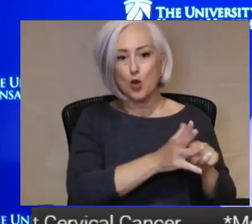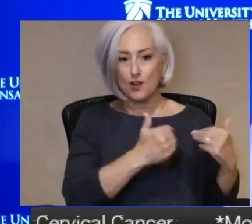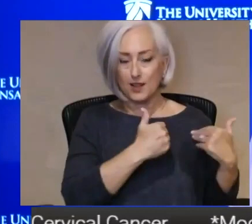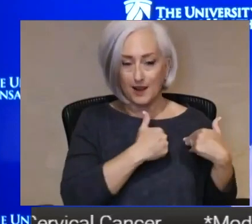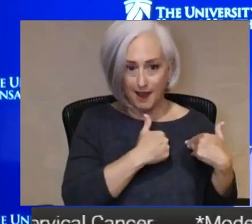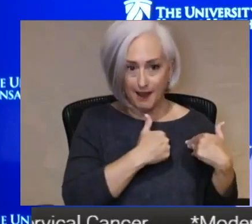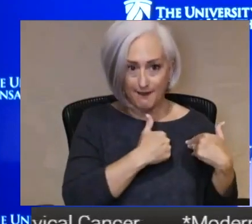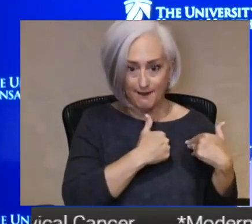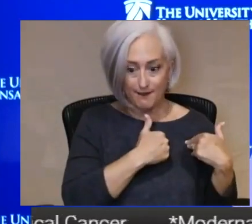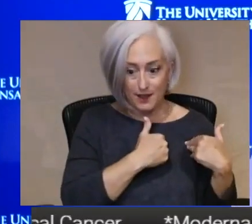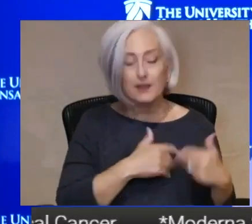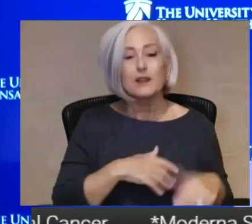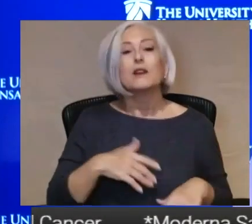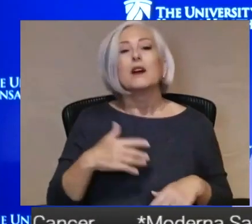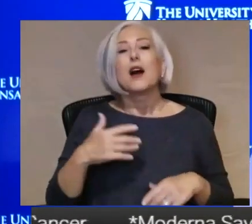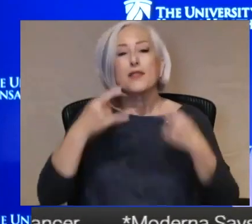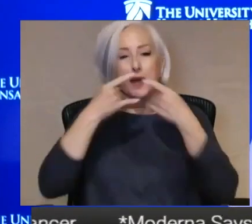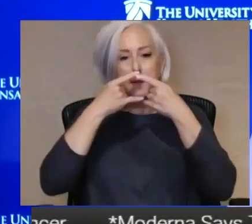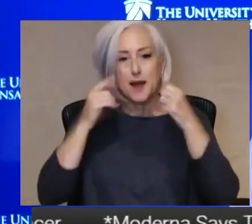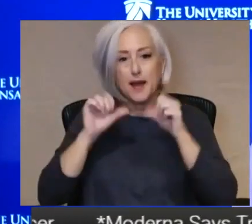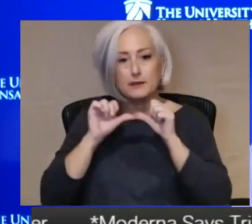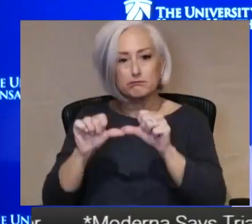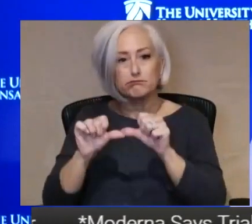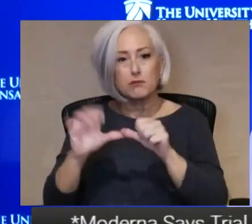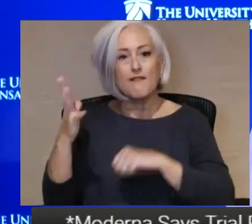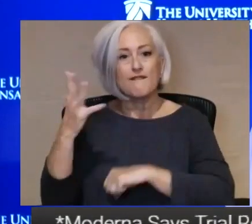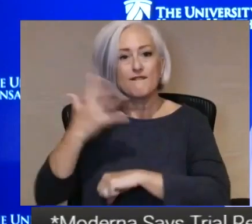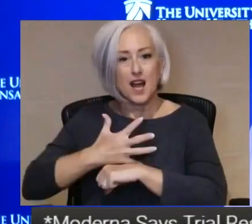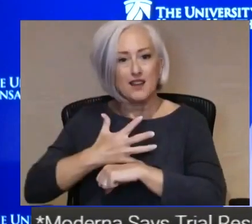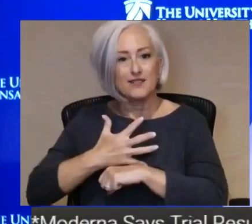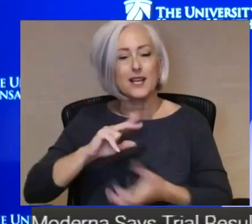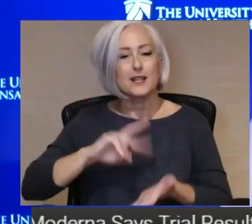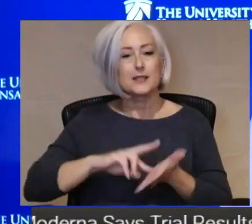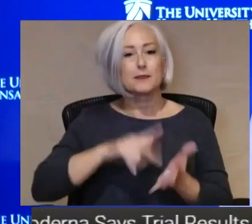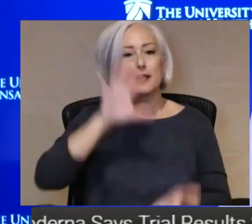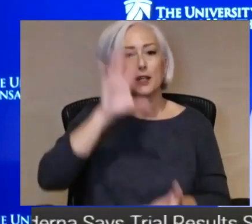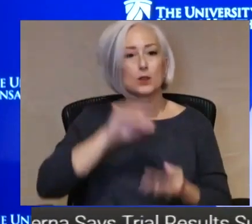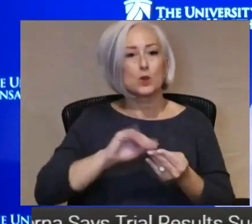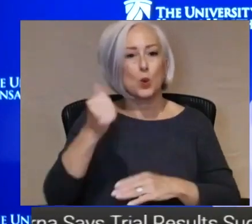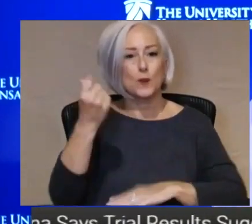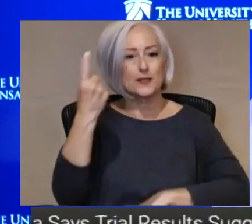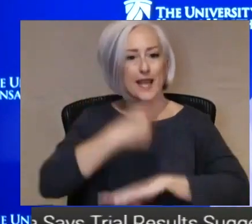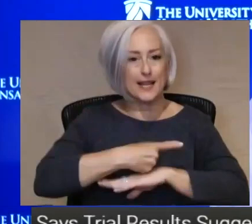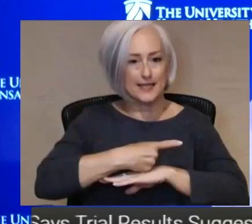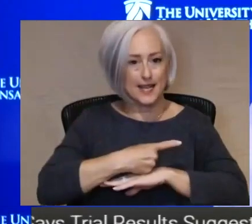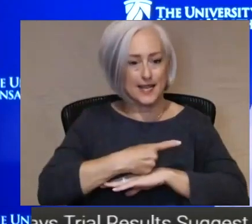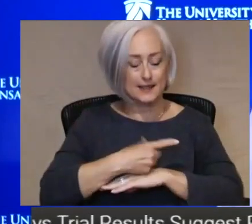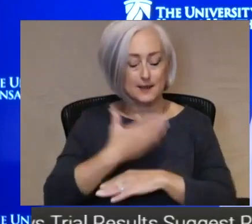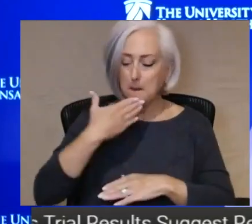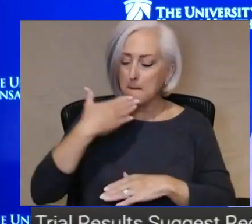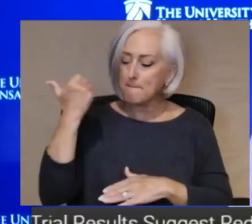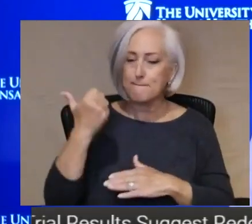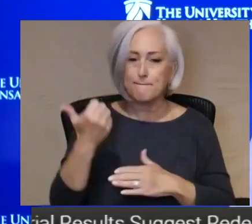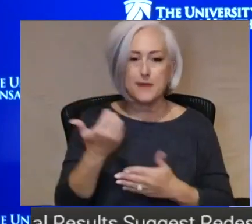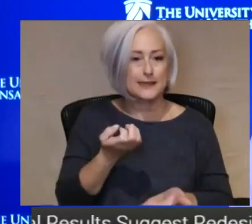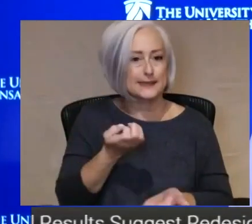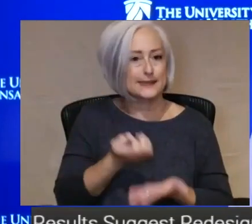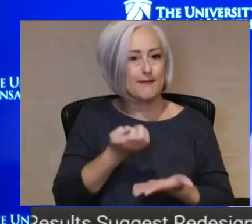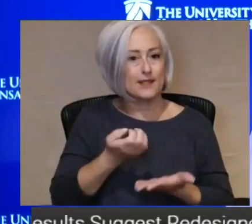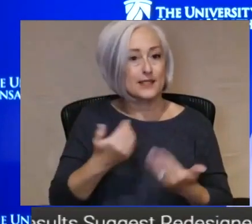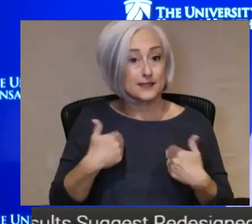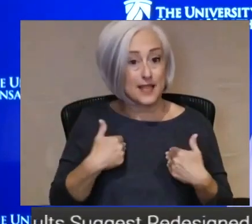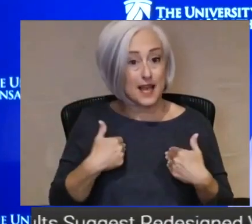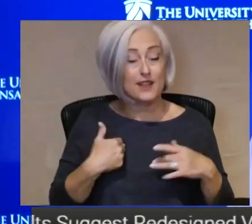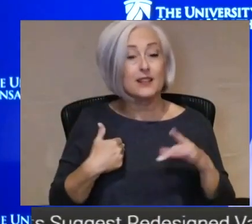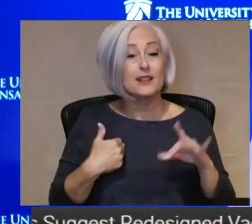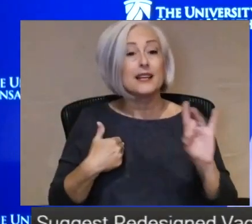So, you know, you really should be good. And again, the best evidence that we have is that if it is, you know, 8 to 10 days to when your symptoms started,